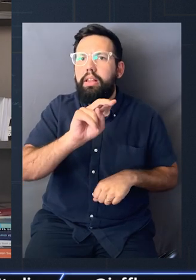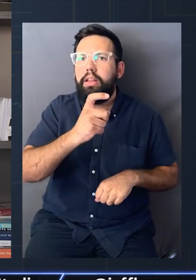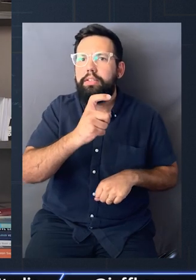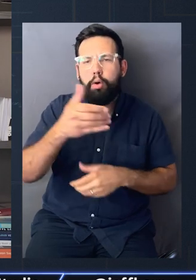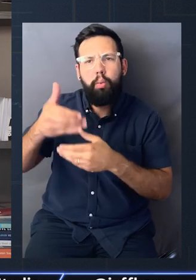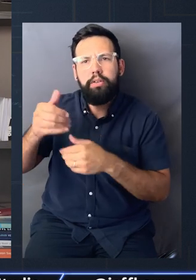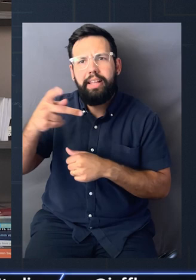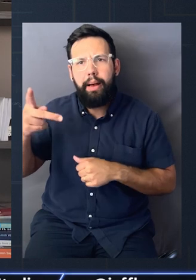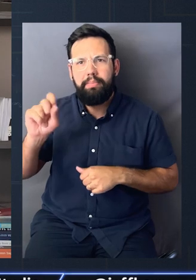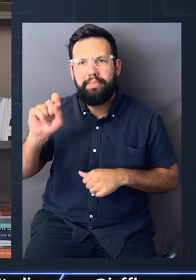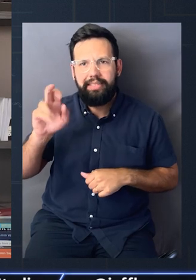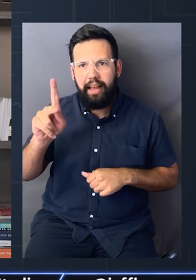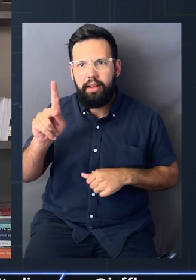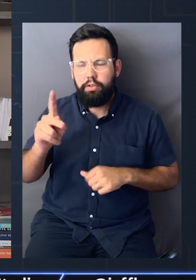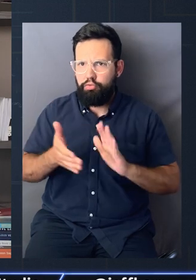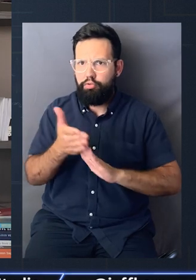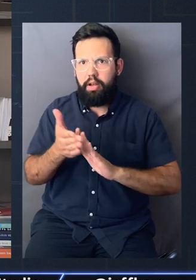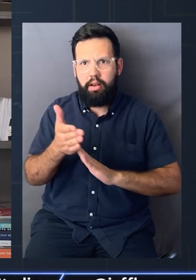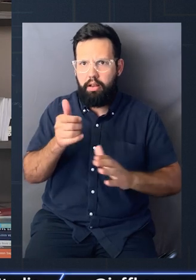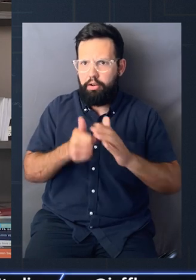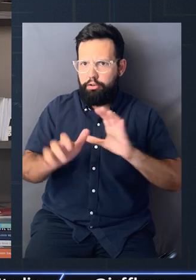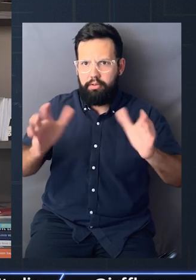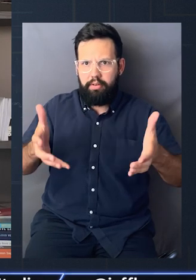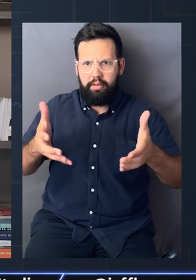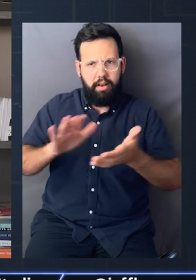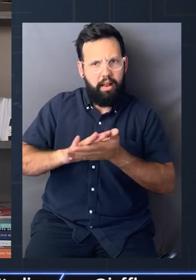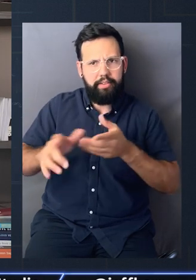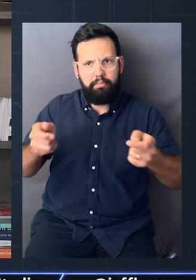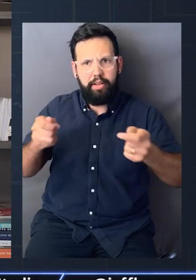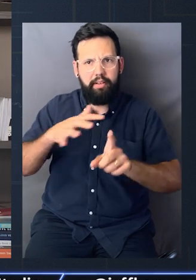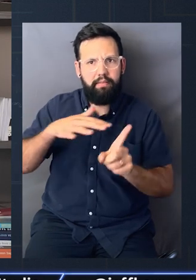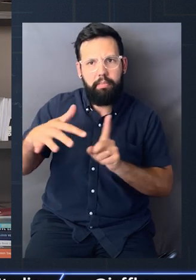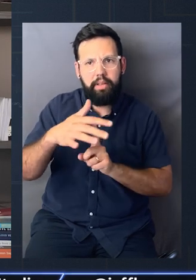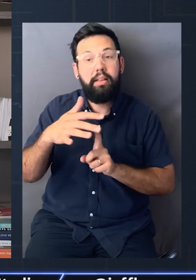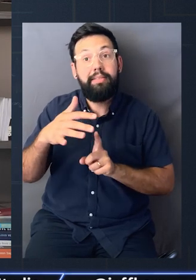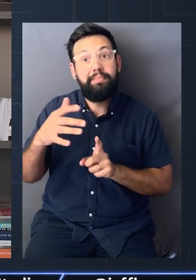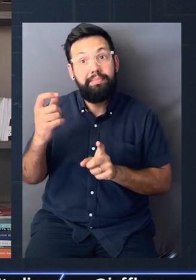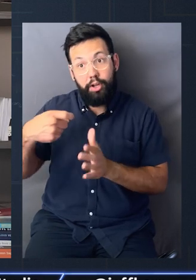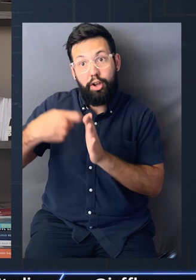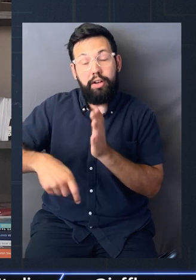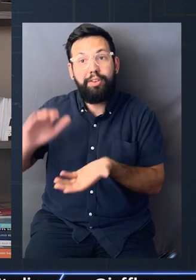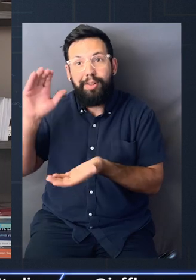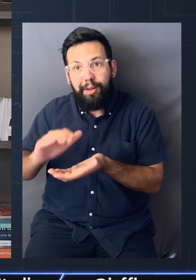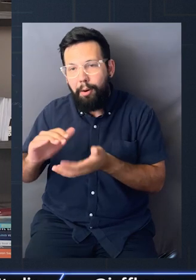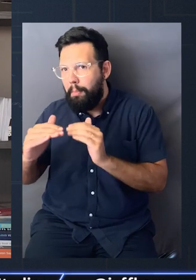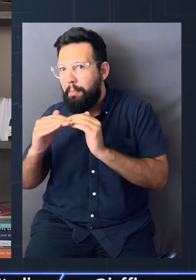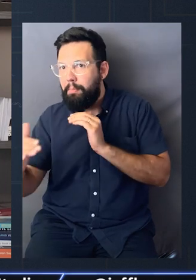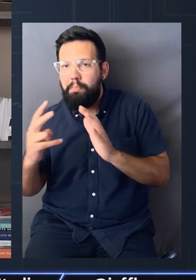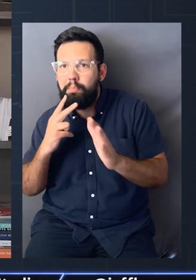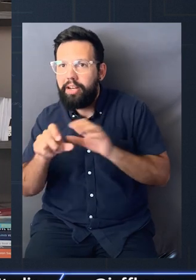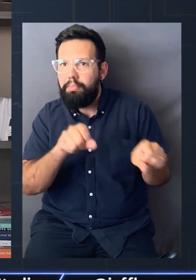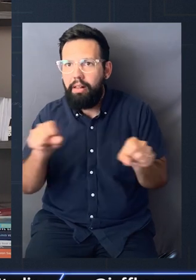Windows application stack. You run it inside of a nice managed environment. With LightSail, you get low predictable pricing.